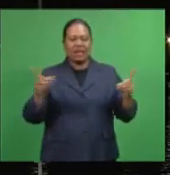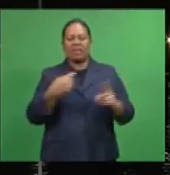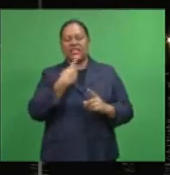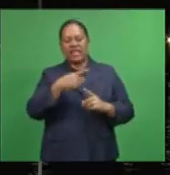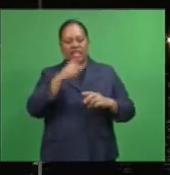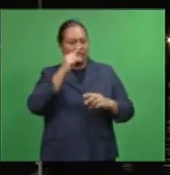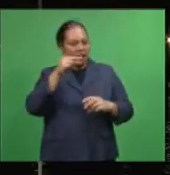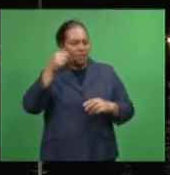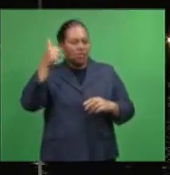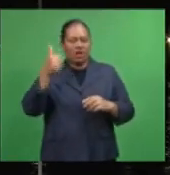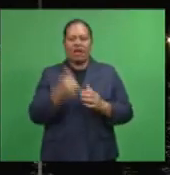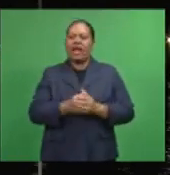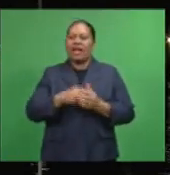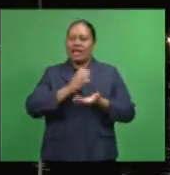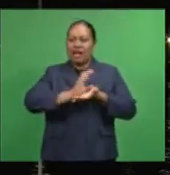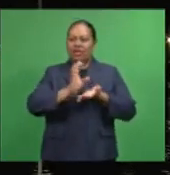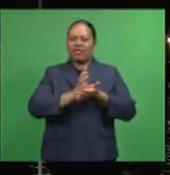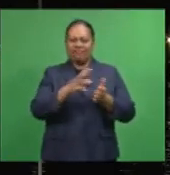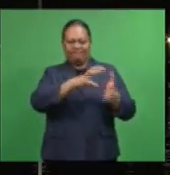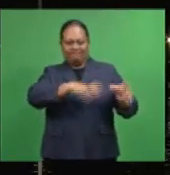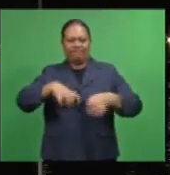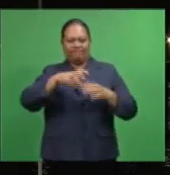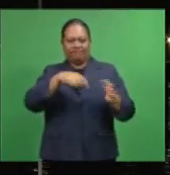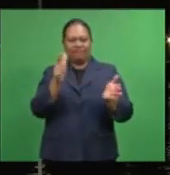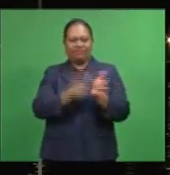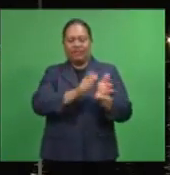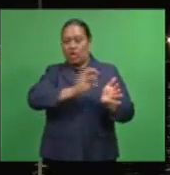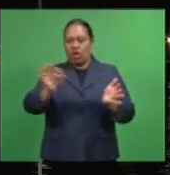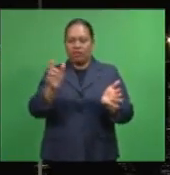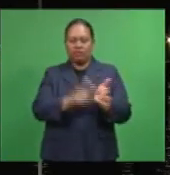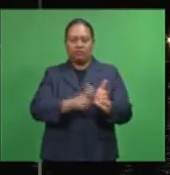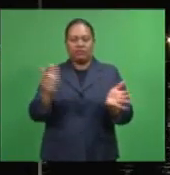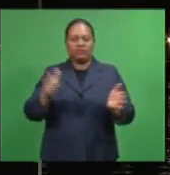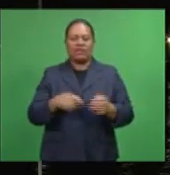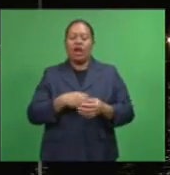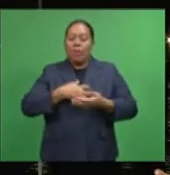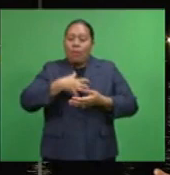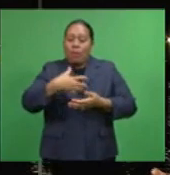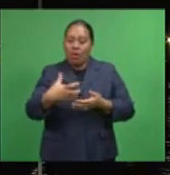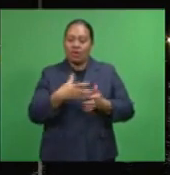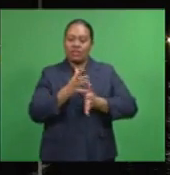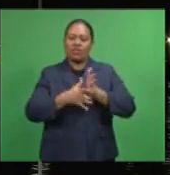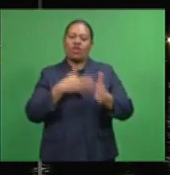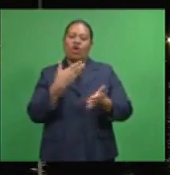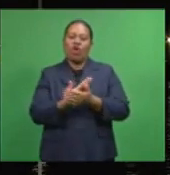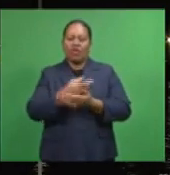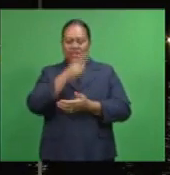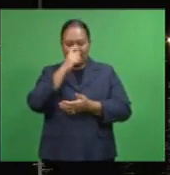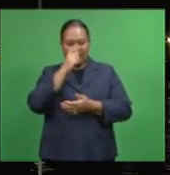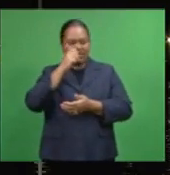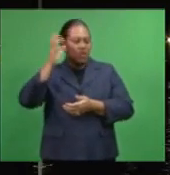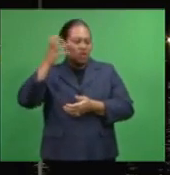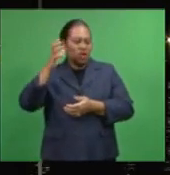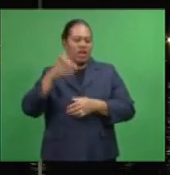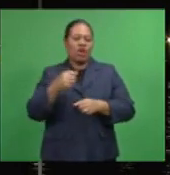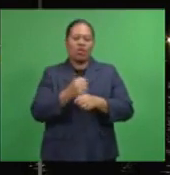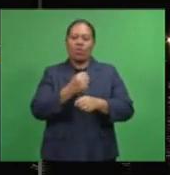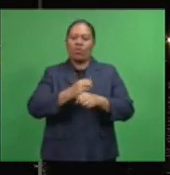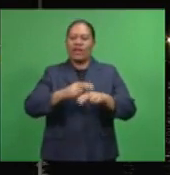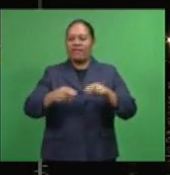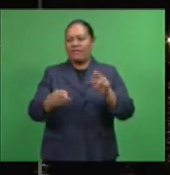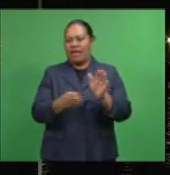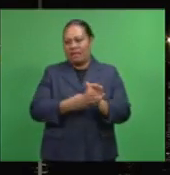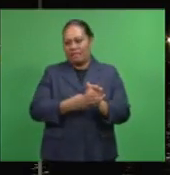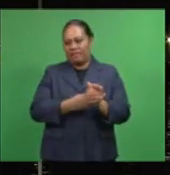Rumbuka, and counsel to probe illegal excavation. Now for these stories and others, tune in daily to our sister radio station Gold